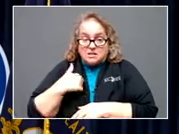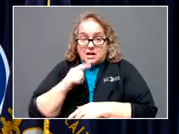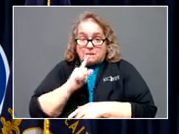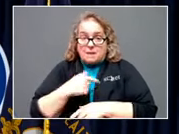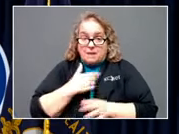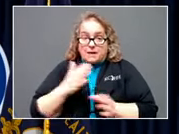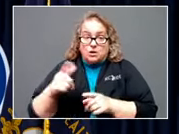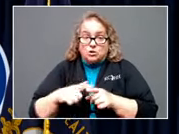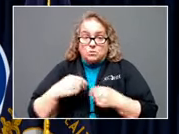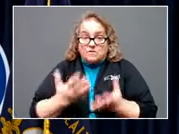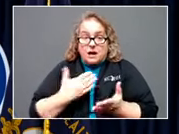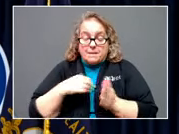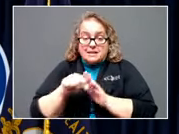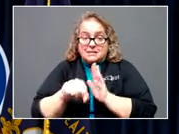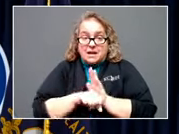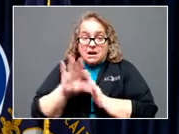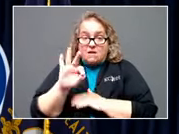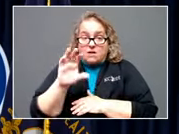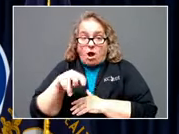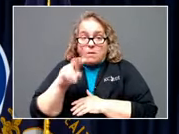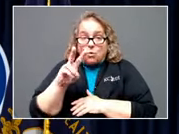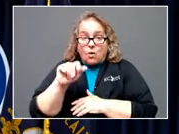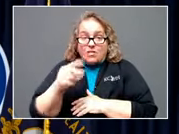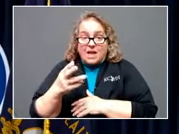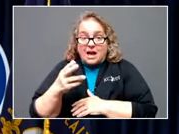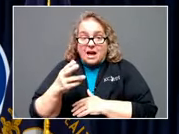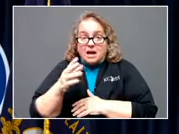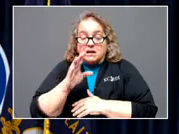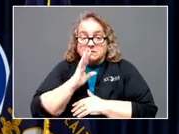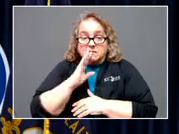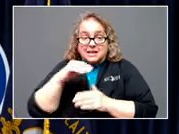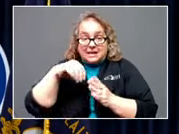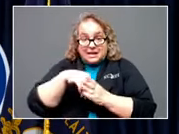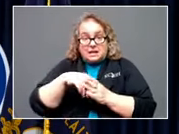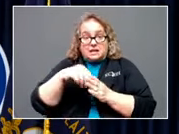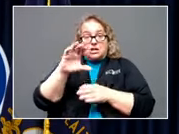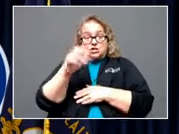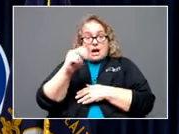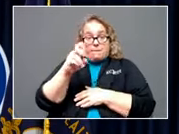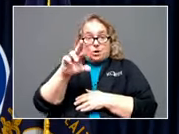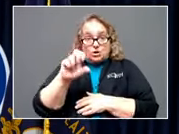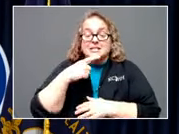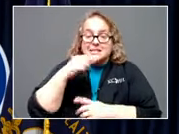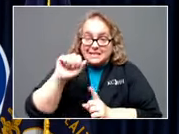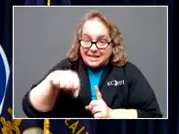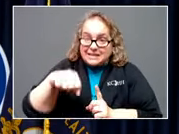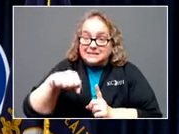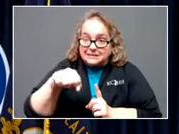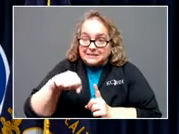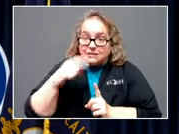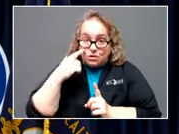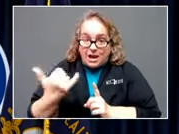Commonwealth address in person in the chambers as of today? Yes. Now, we just saw the jump in Omicron cases,